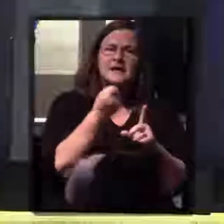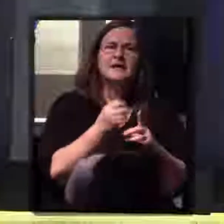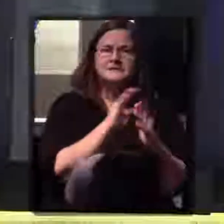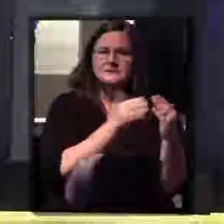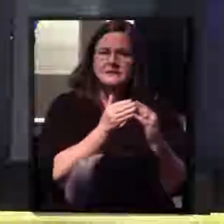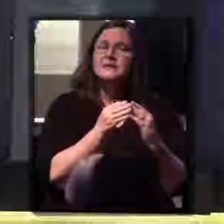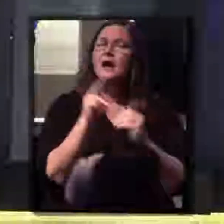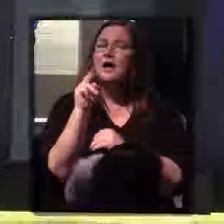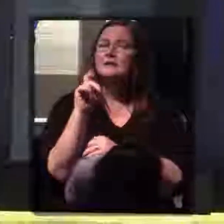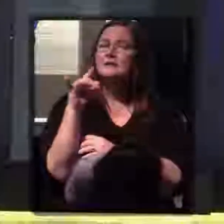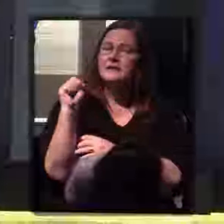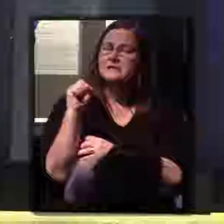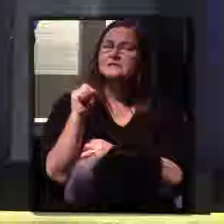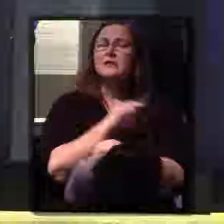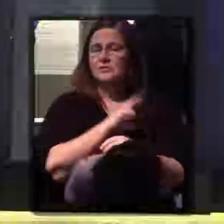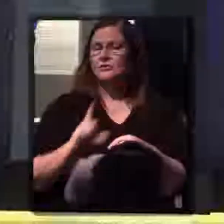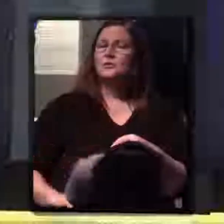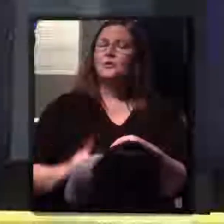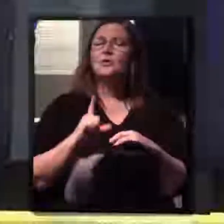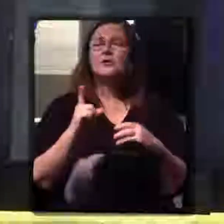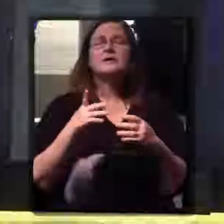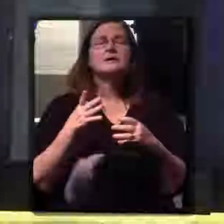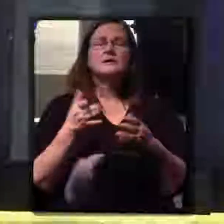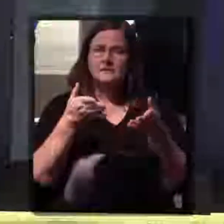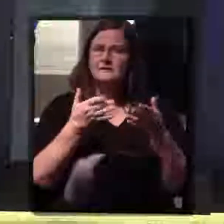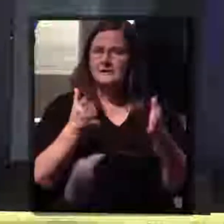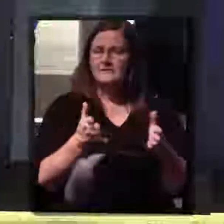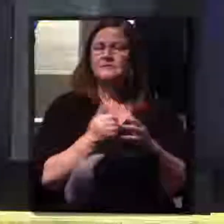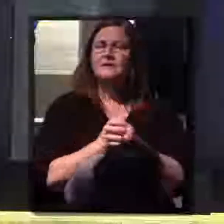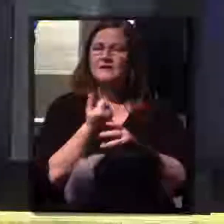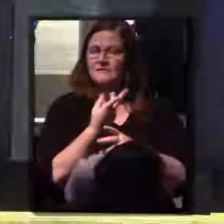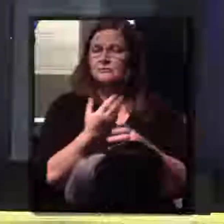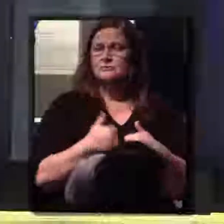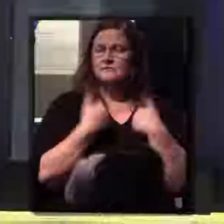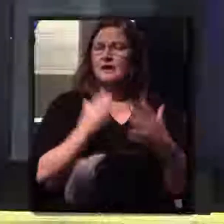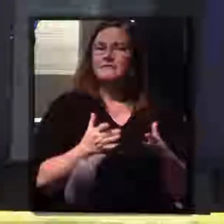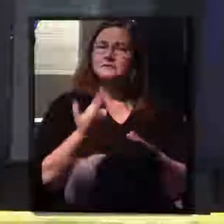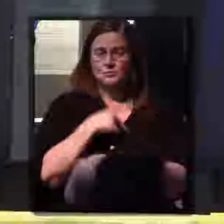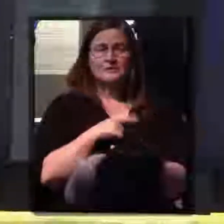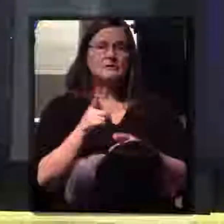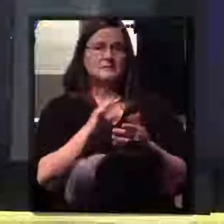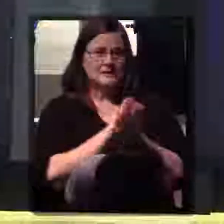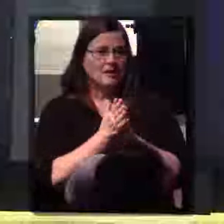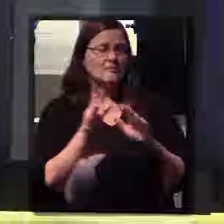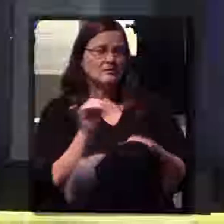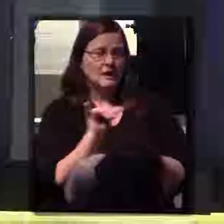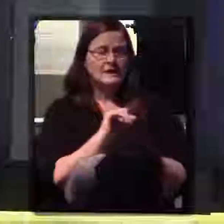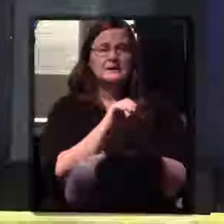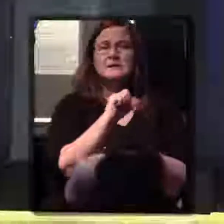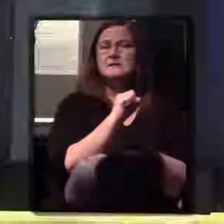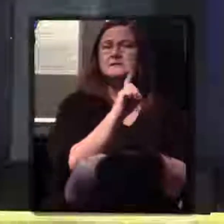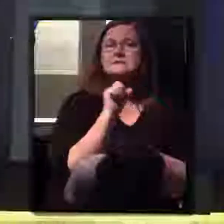cucumber field, like a besieged city. Unless the Lord of hosts had left us a few survivors, we would be like